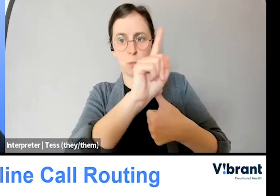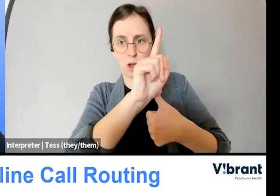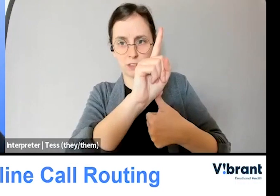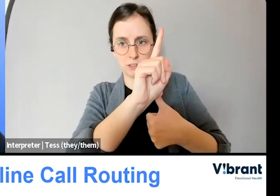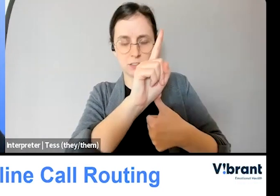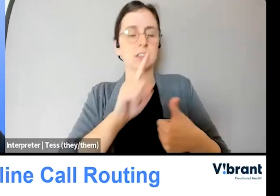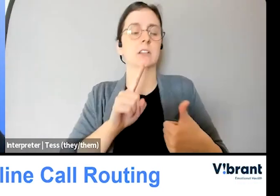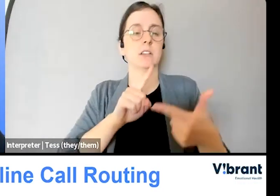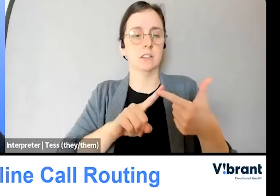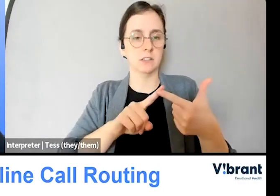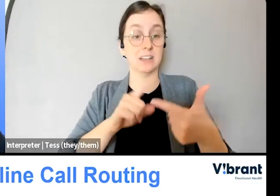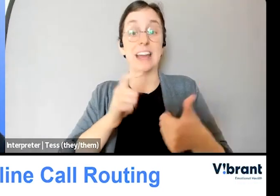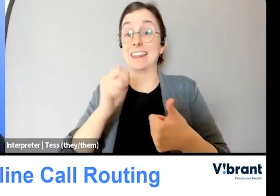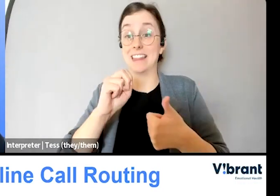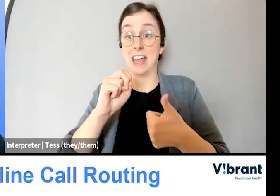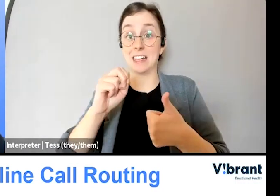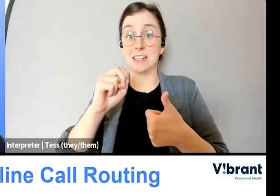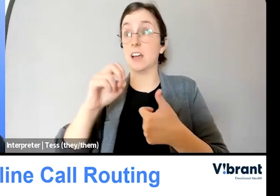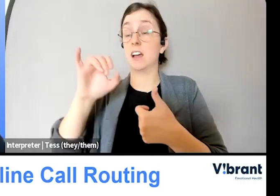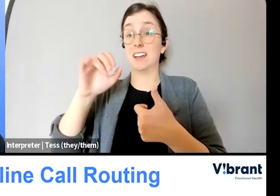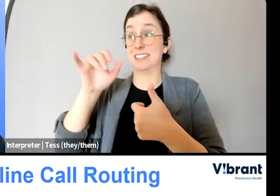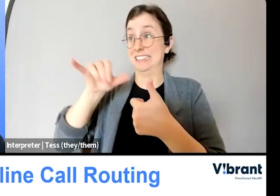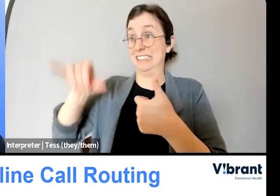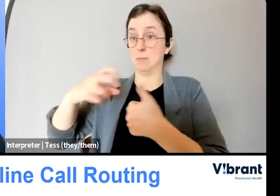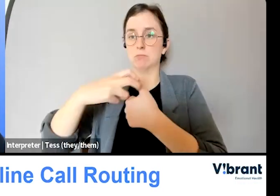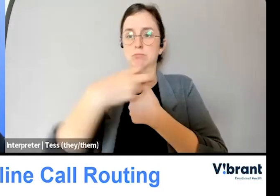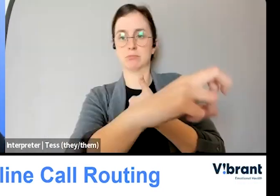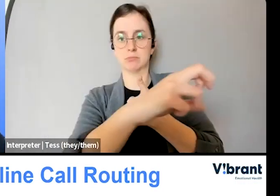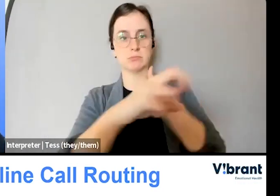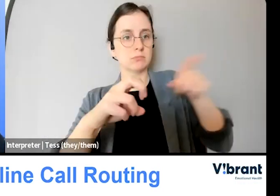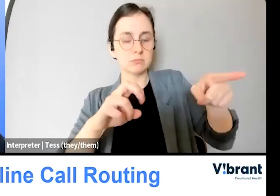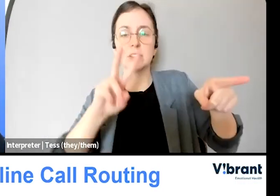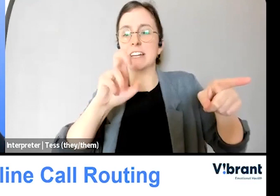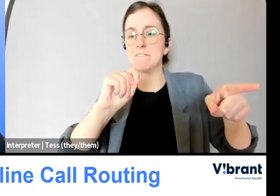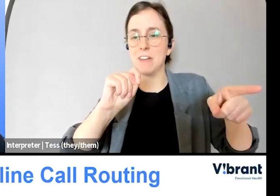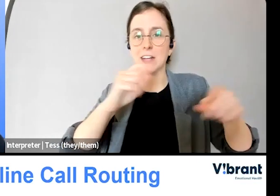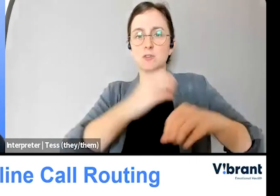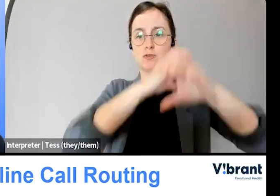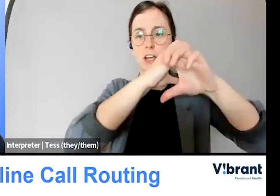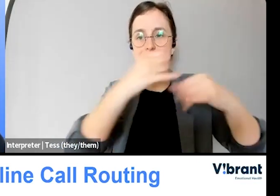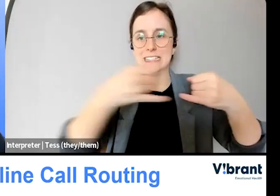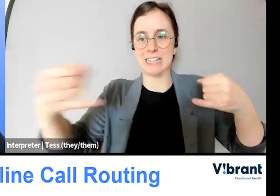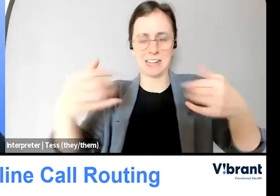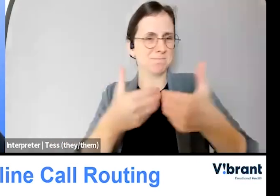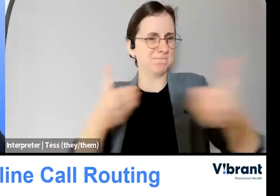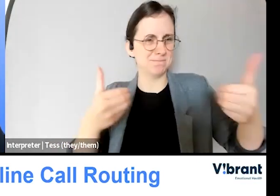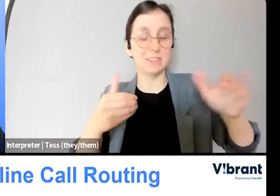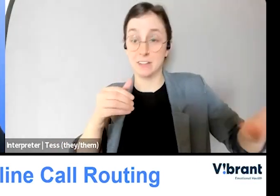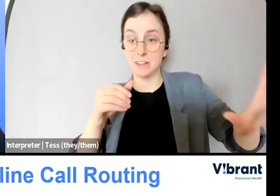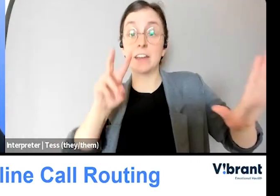press 1 and you're taken out of the Lifeline system and transferred over to the Veterans Crisis Line, which is completely run through the